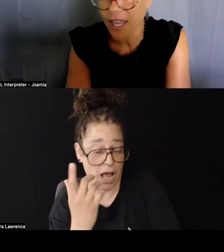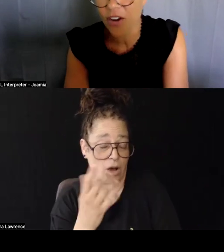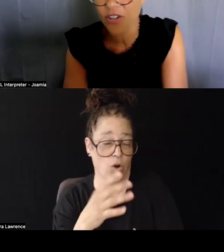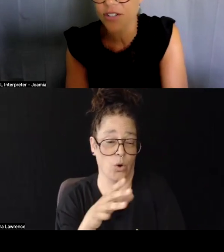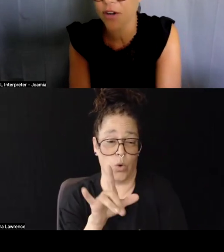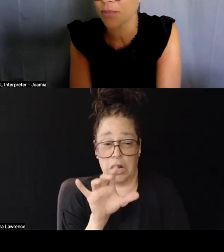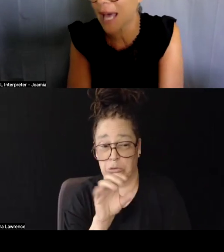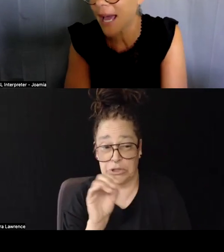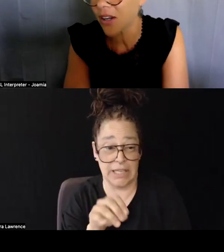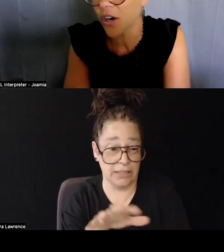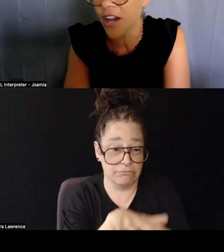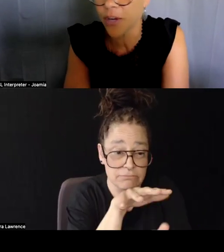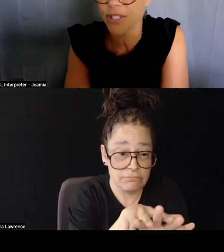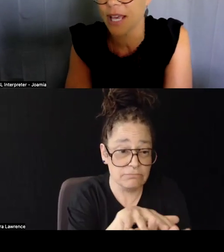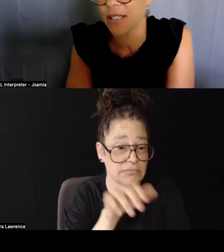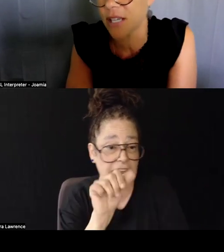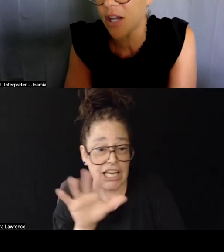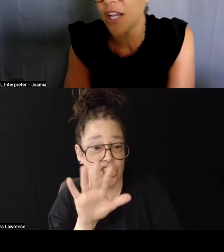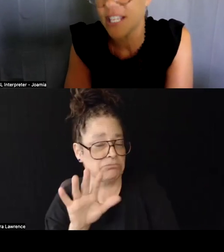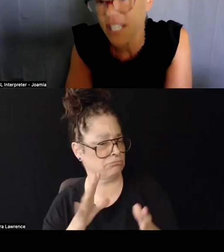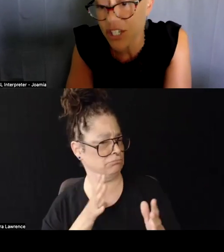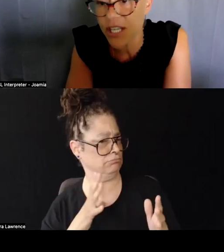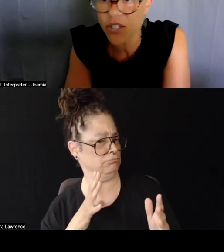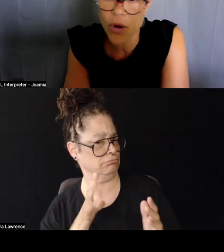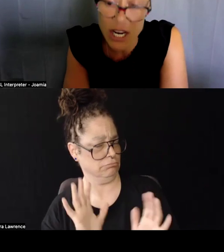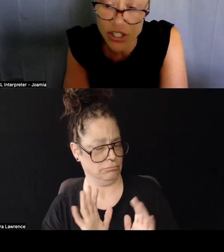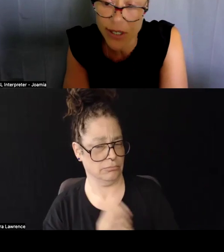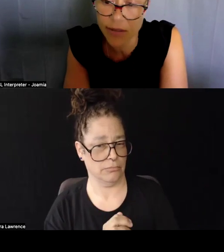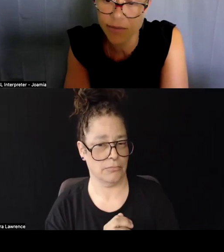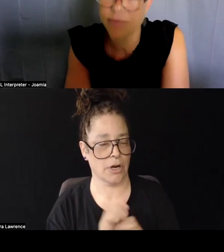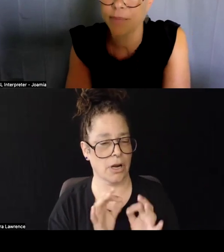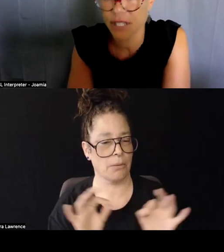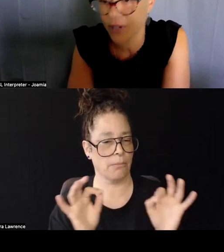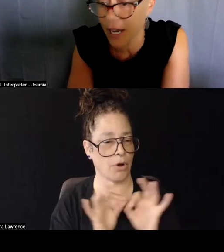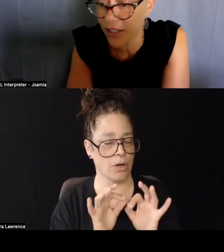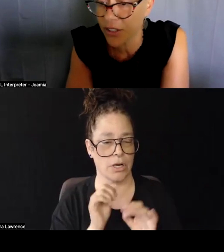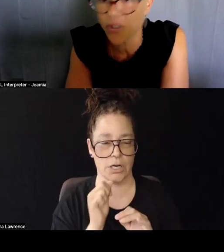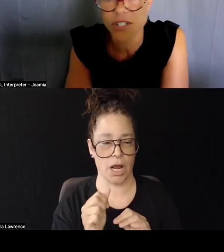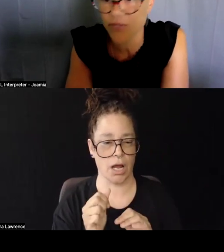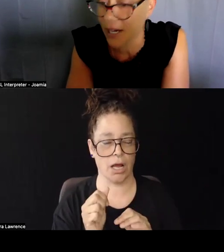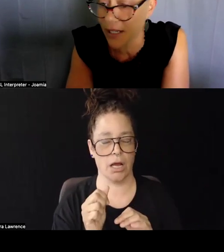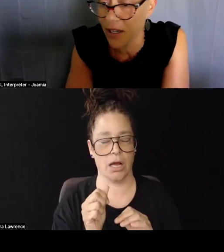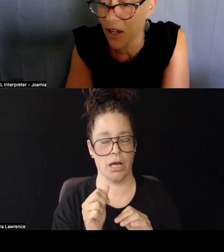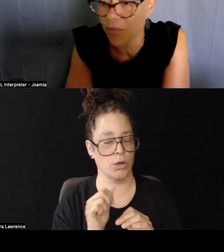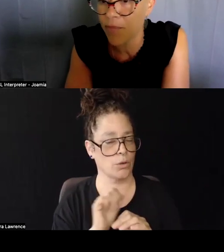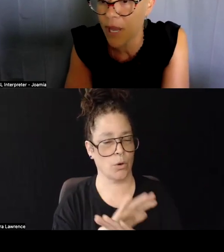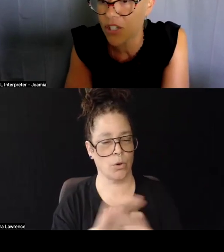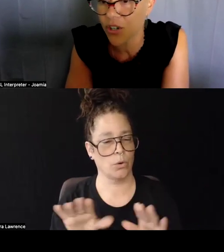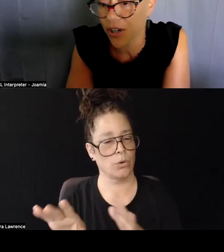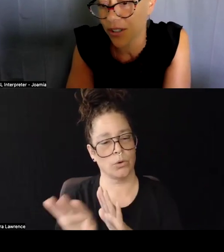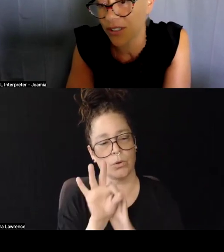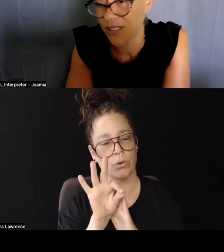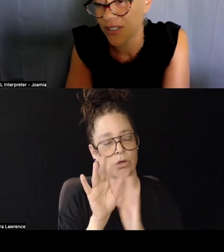100% of the characters that are Black or 100% Indigenous or Asian, Pacific Islander, which is fine, but